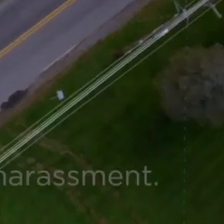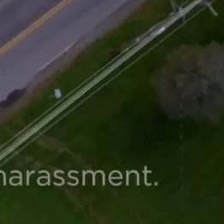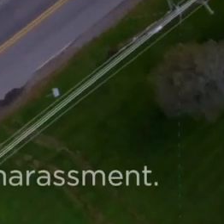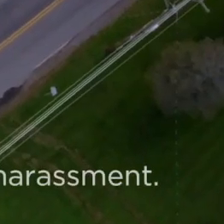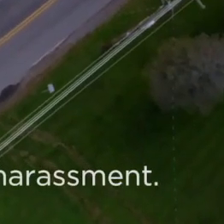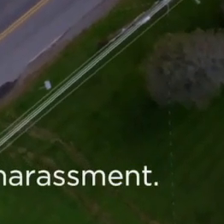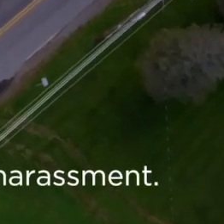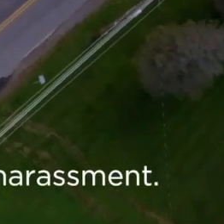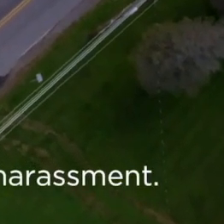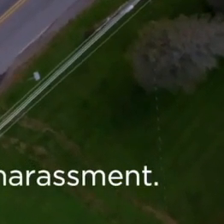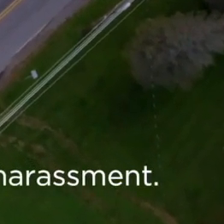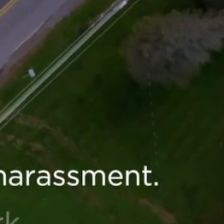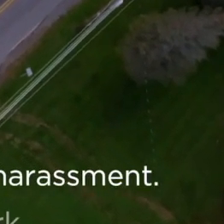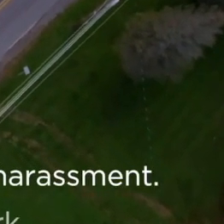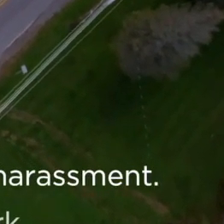species.